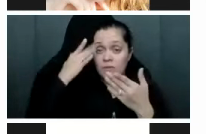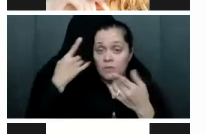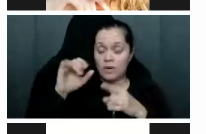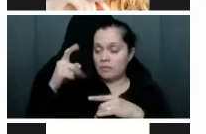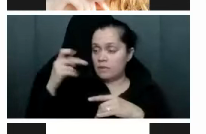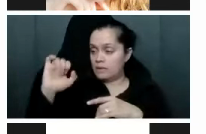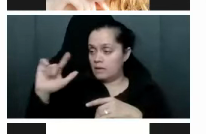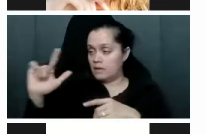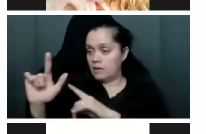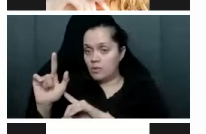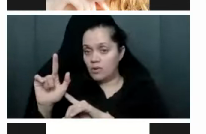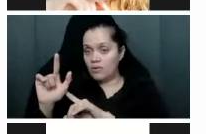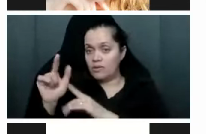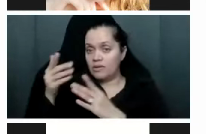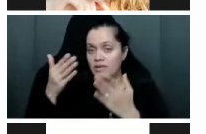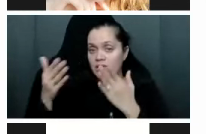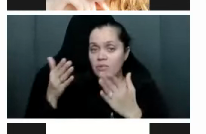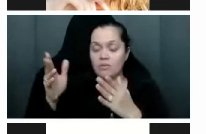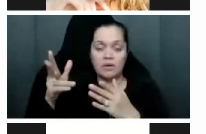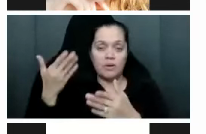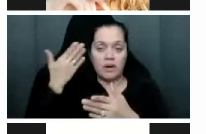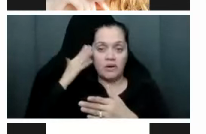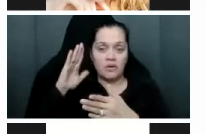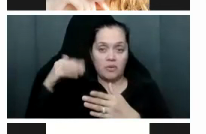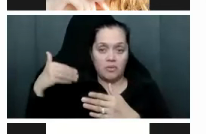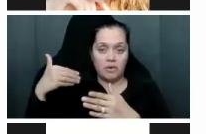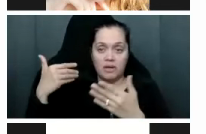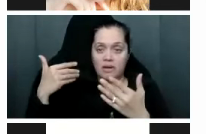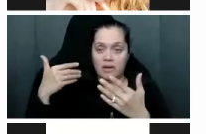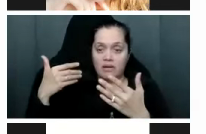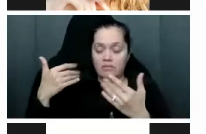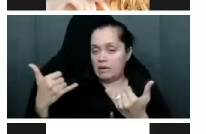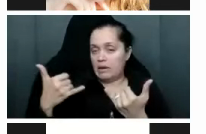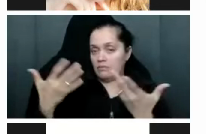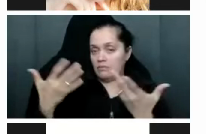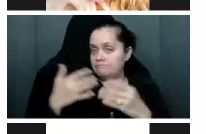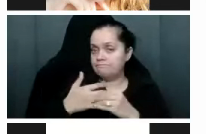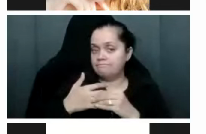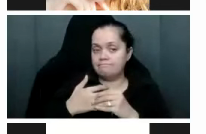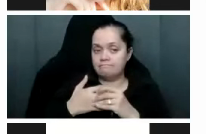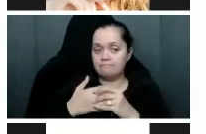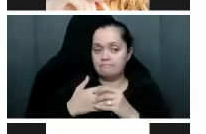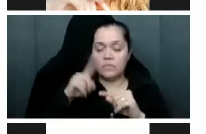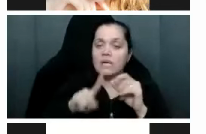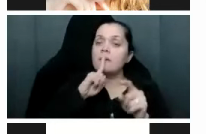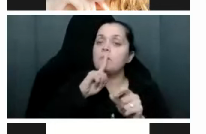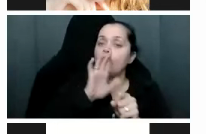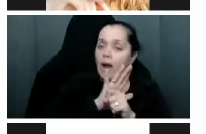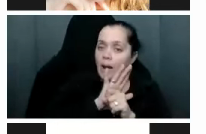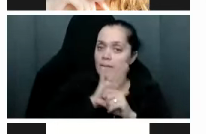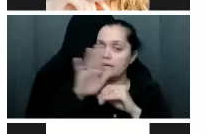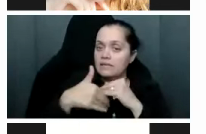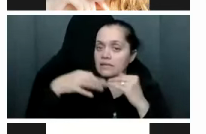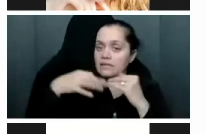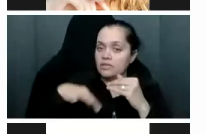April, I probably don't know about it now. So I can't promise extra credit, but